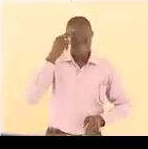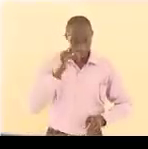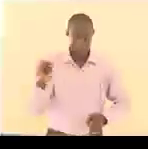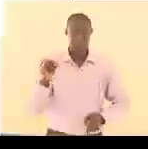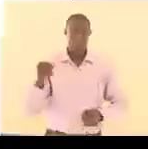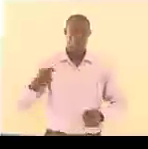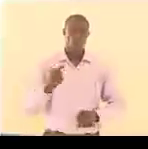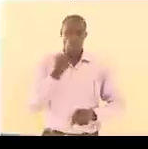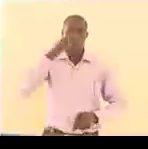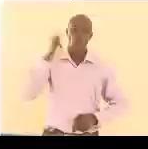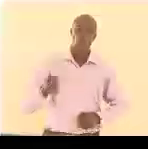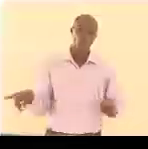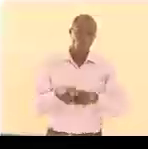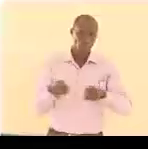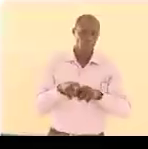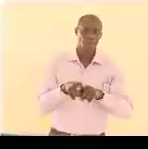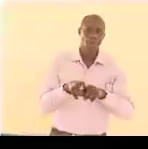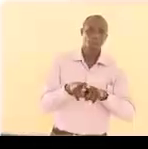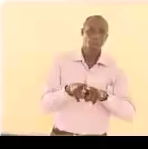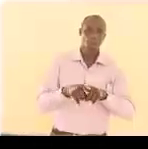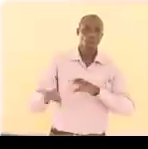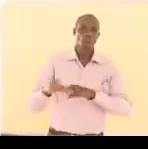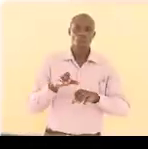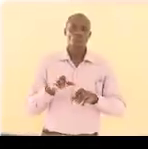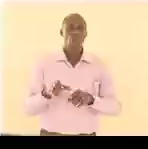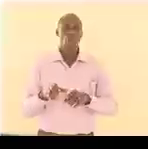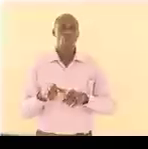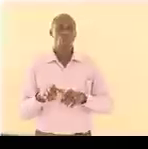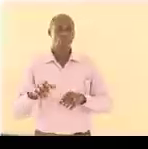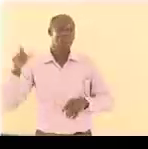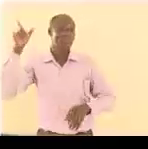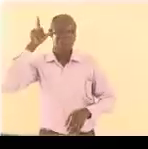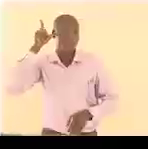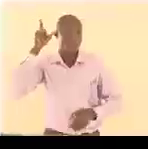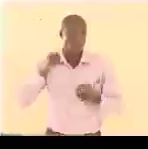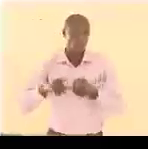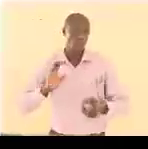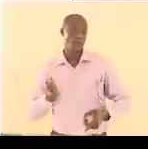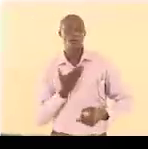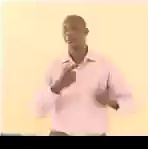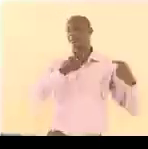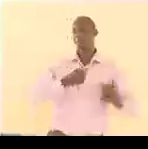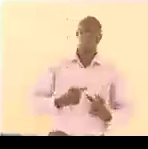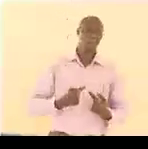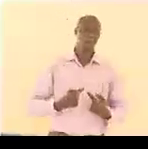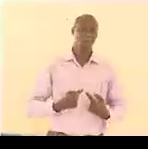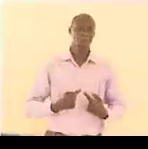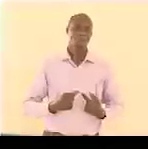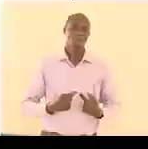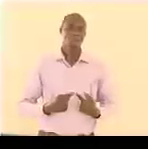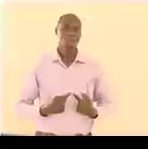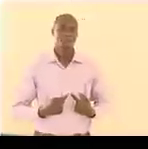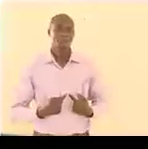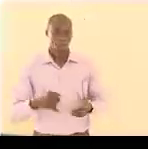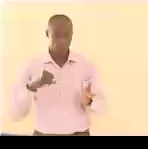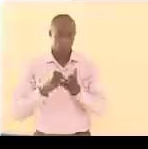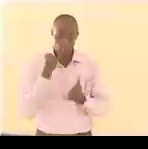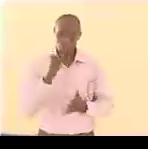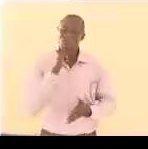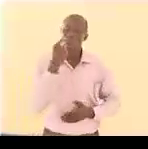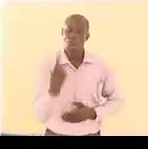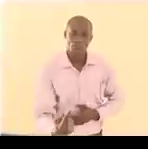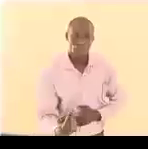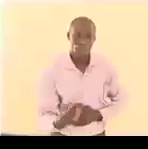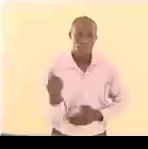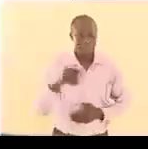reason, we must also do what? Listen to our hearts. It